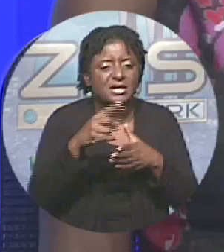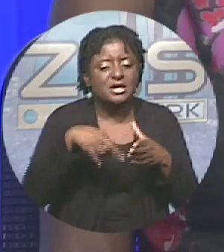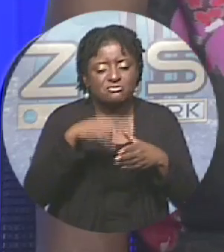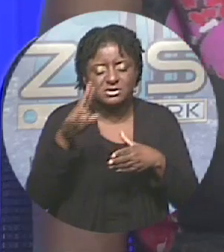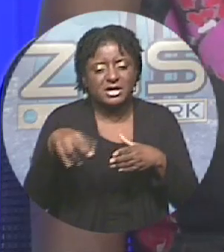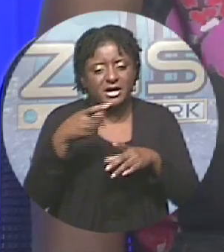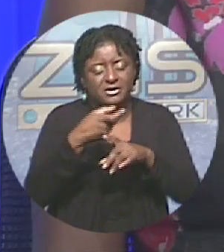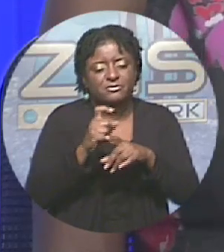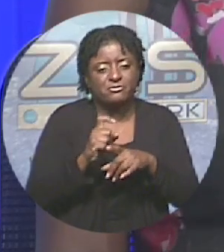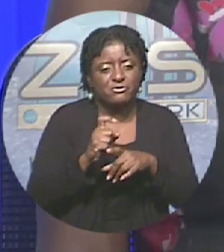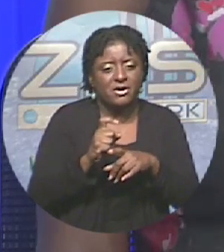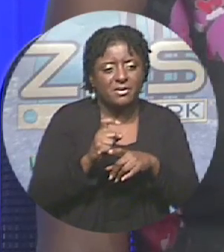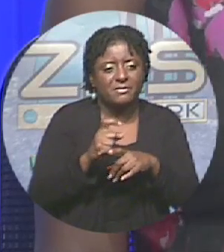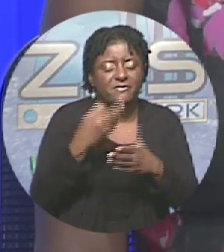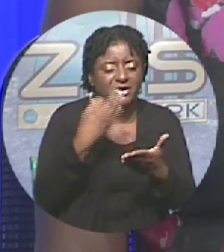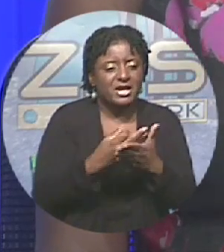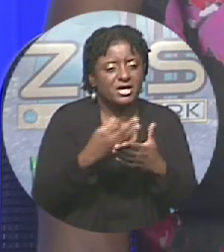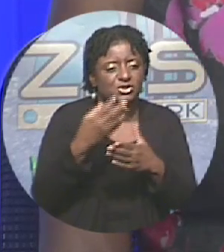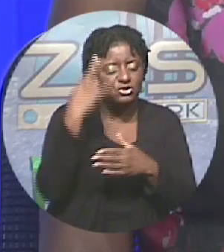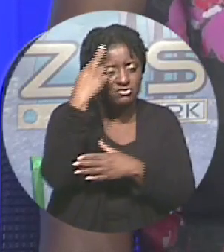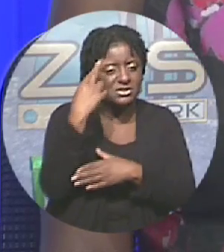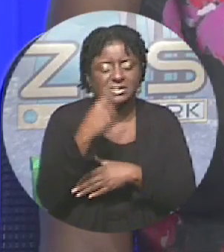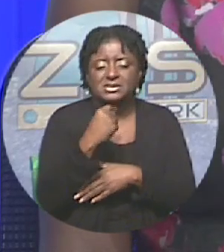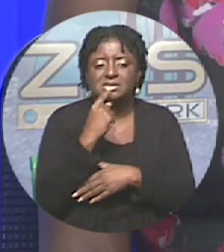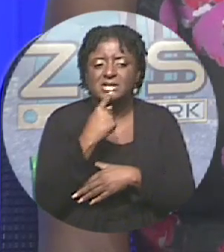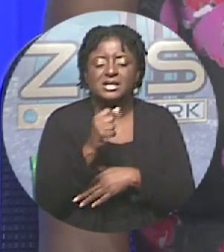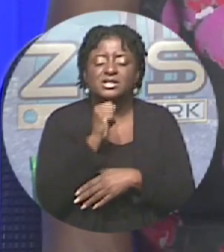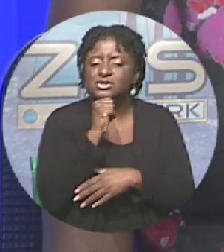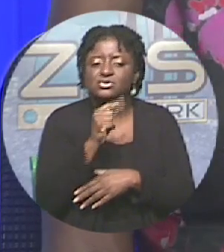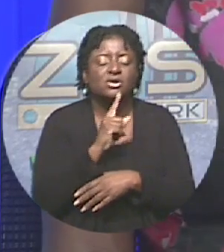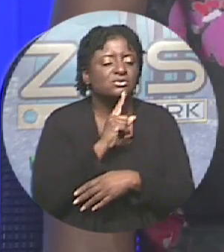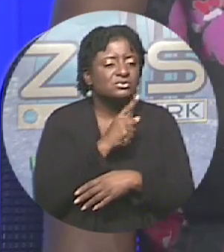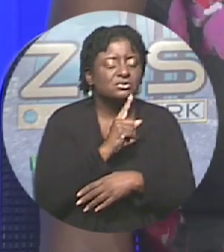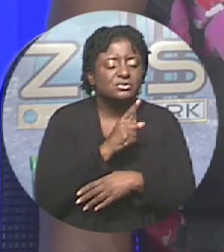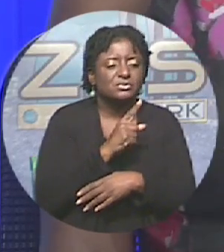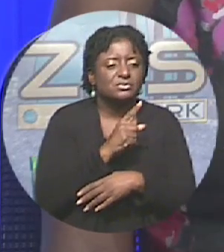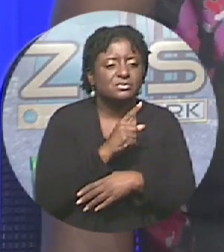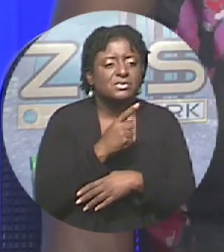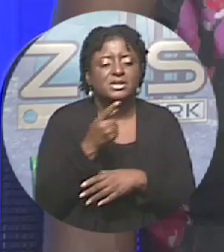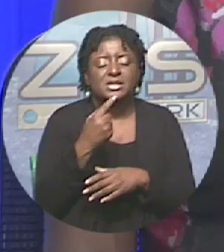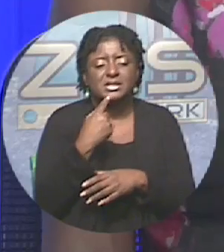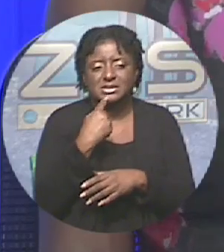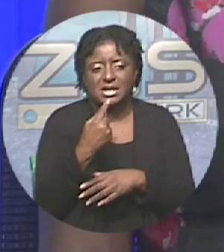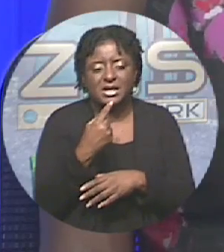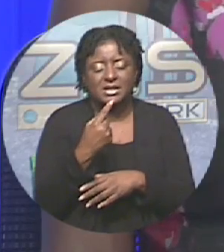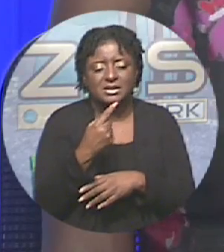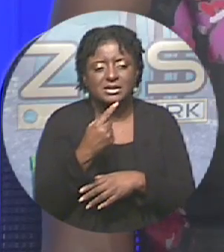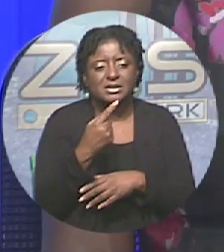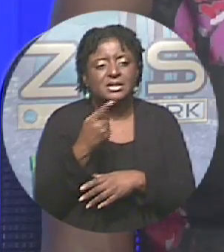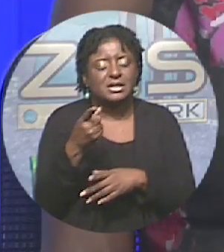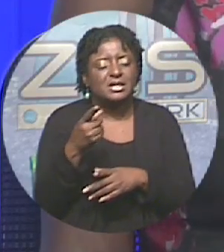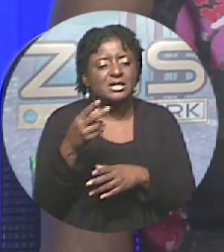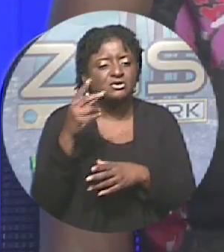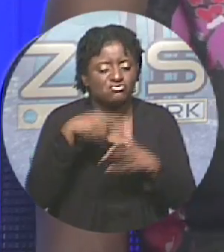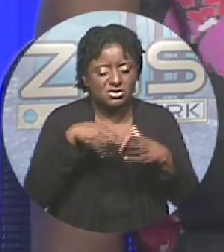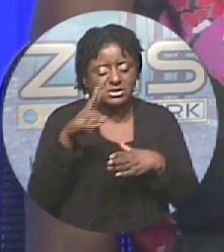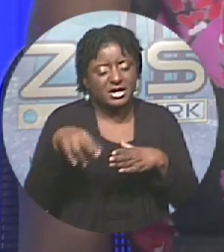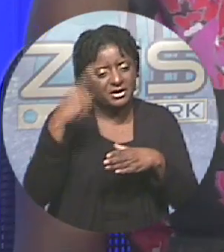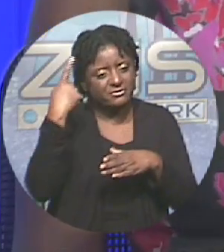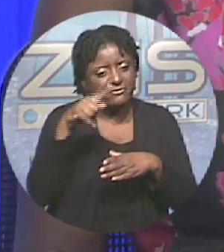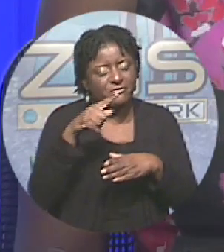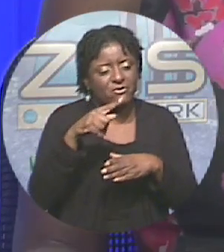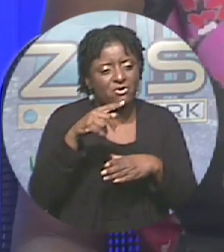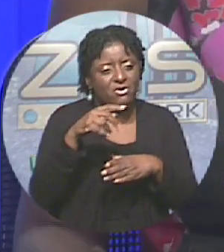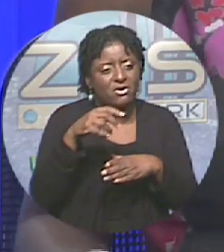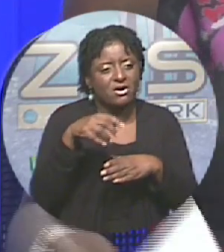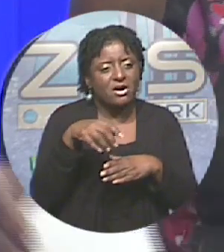with emoluments given to cabinet ministers, and his decision was simply for ethical reasons. He concluded his contribution by reaffirming his commitment to the